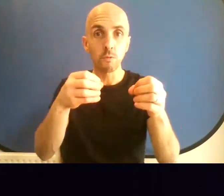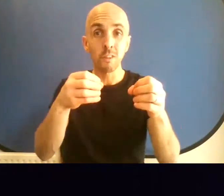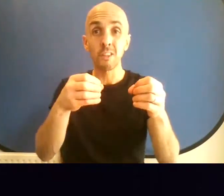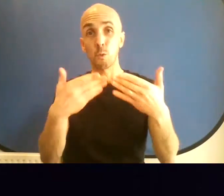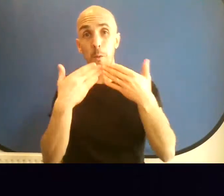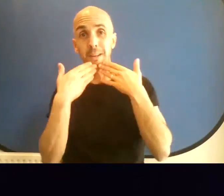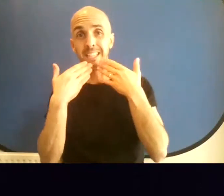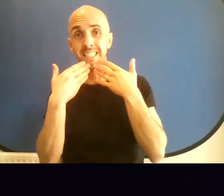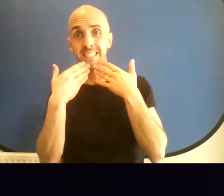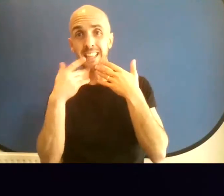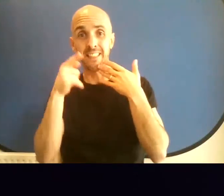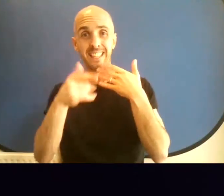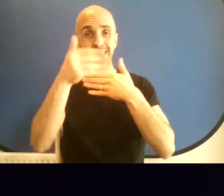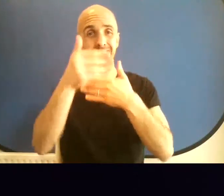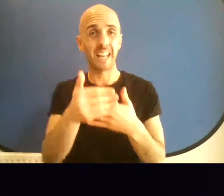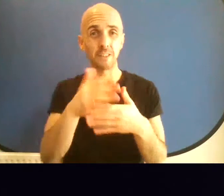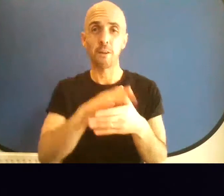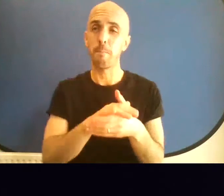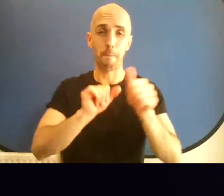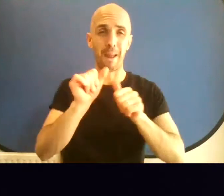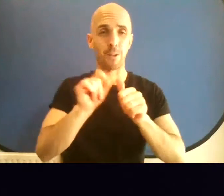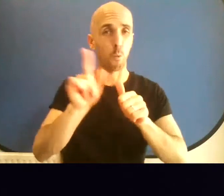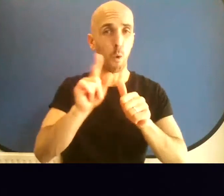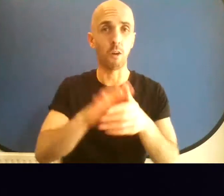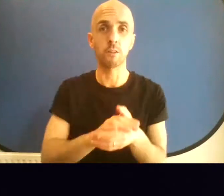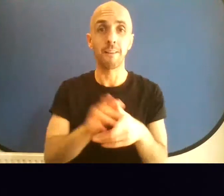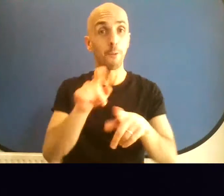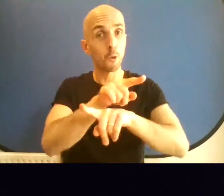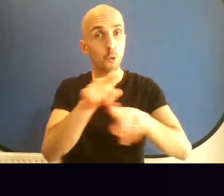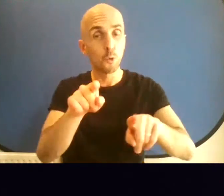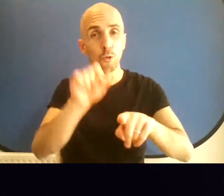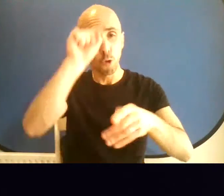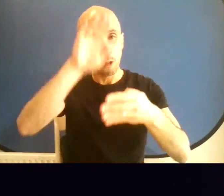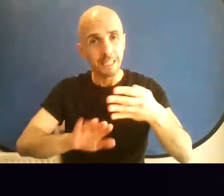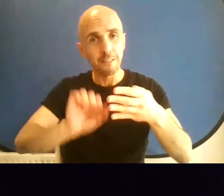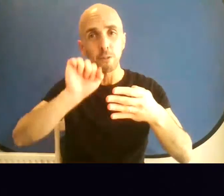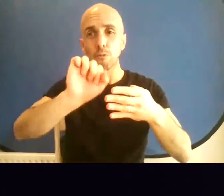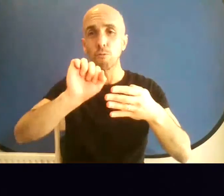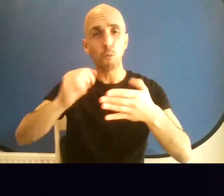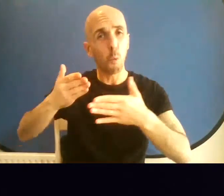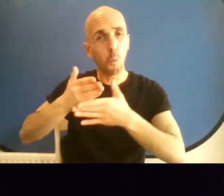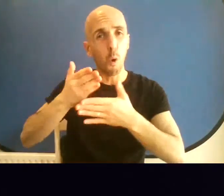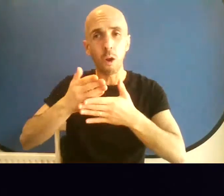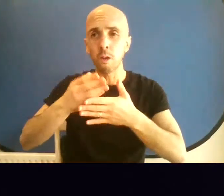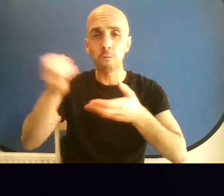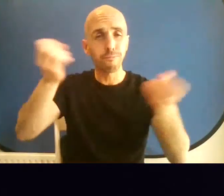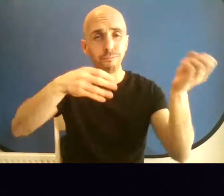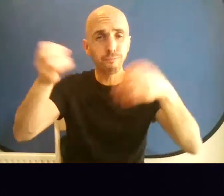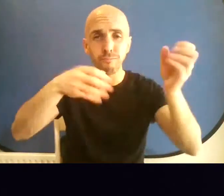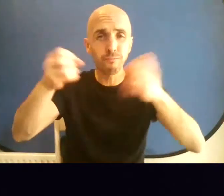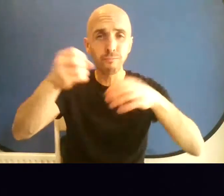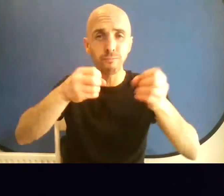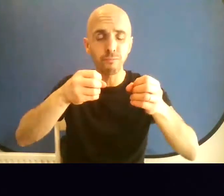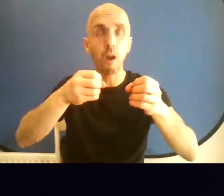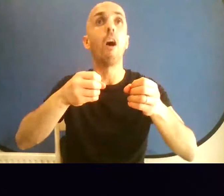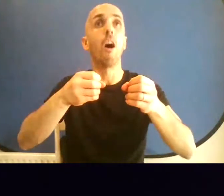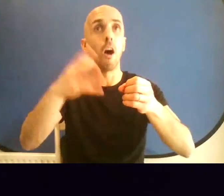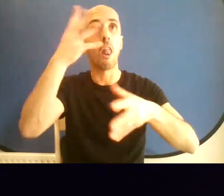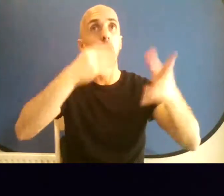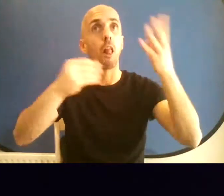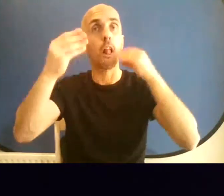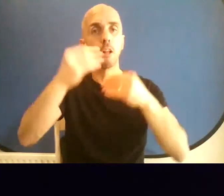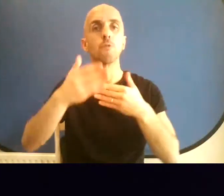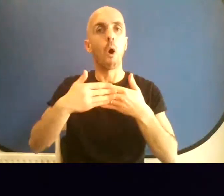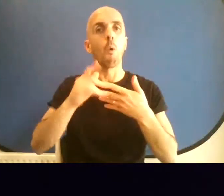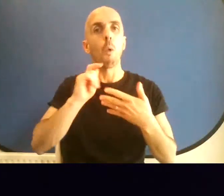much more fuller session for everybody. So learning from all of our experiences over this past year in terms of how we've worked in our social work practice,